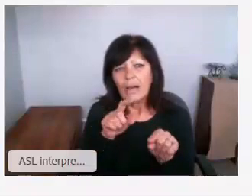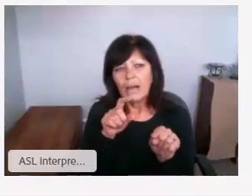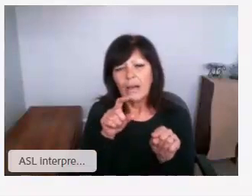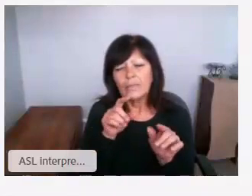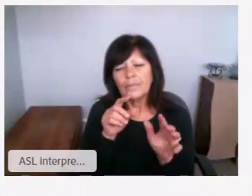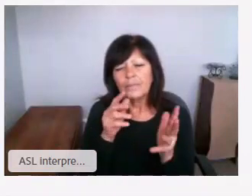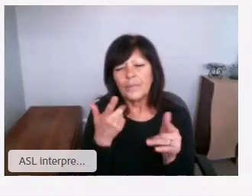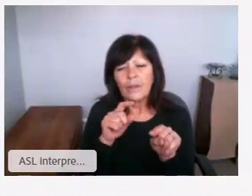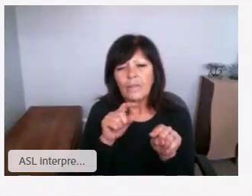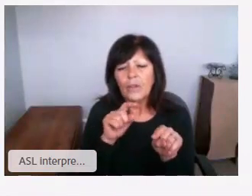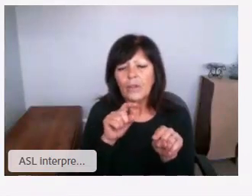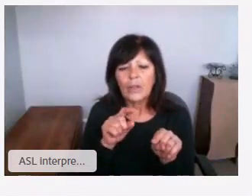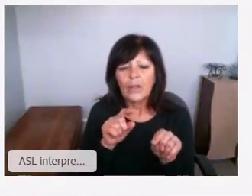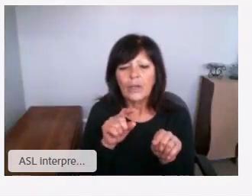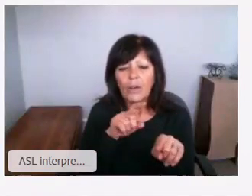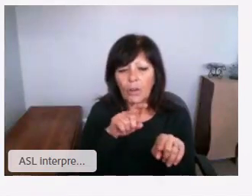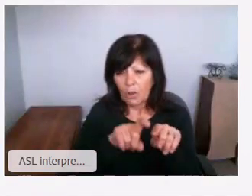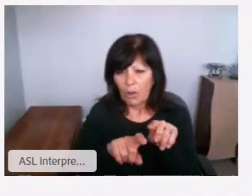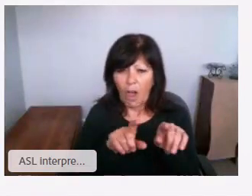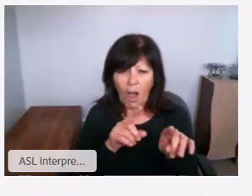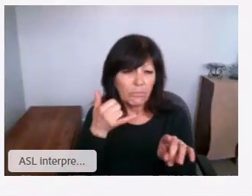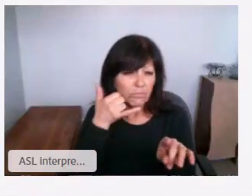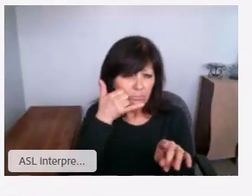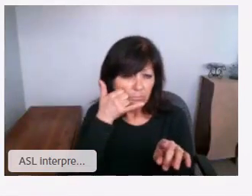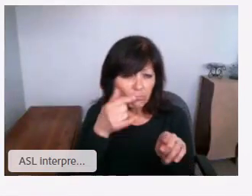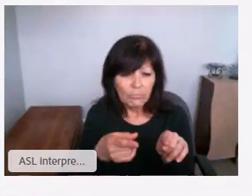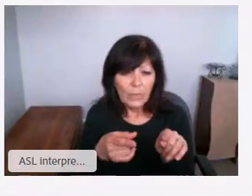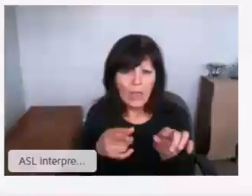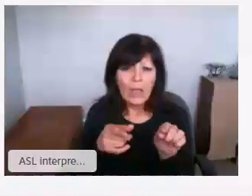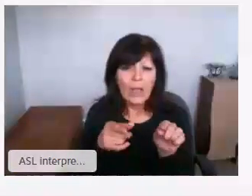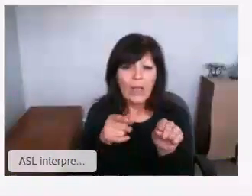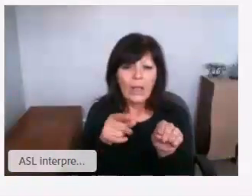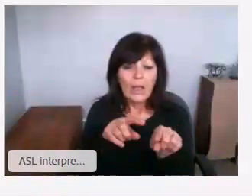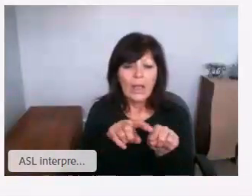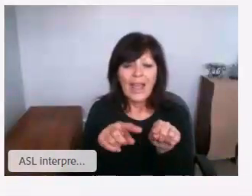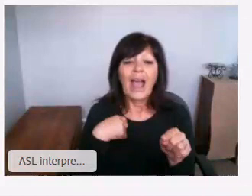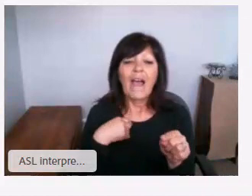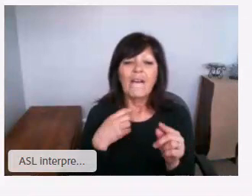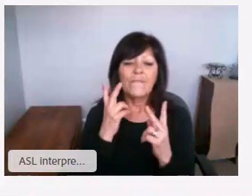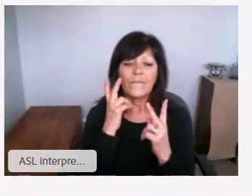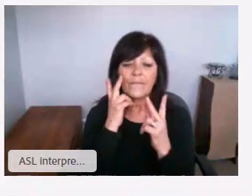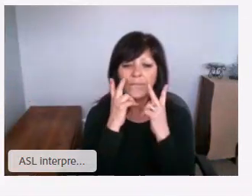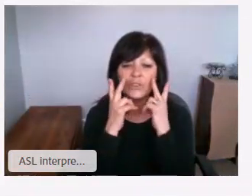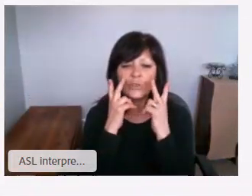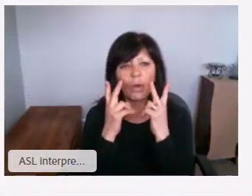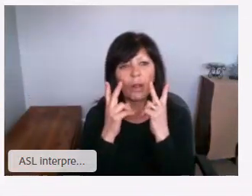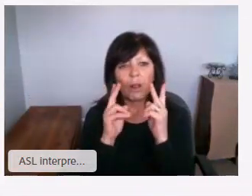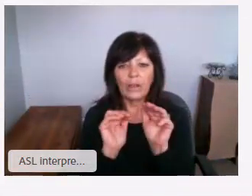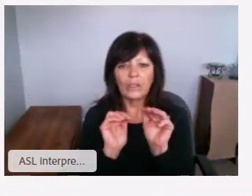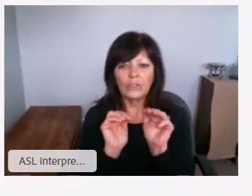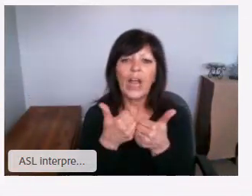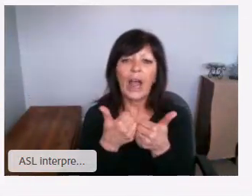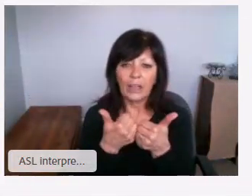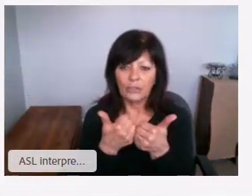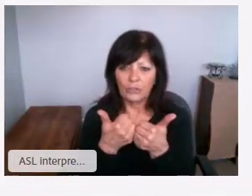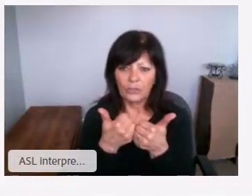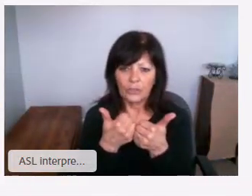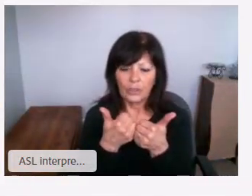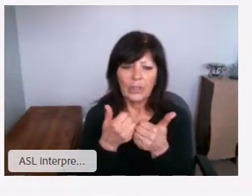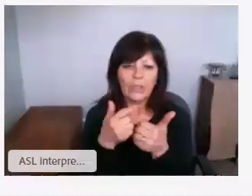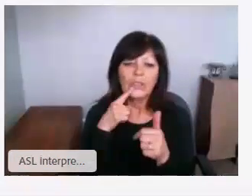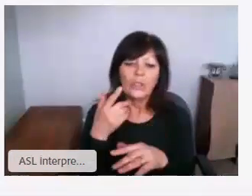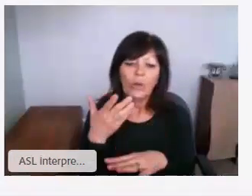call takers are have visual challenges, so our